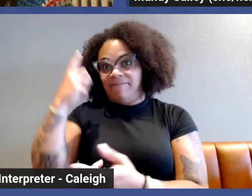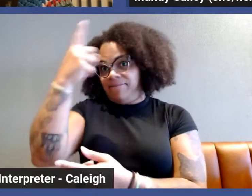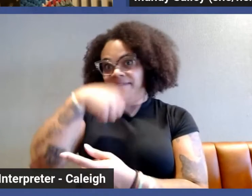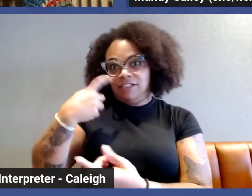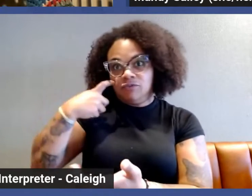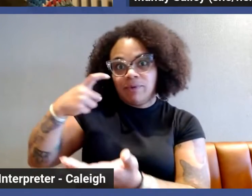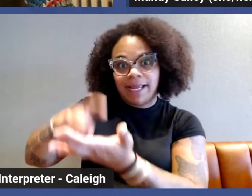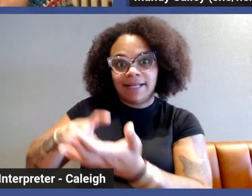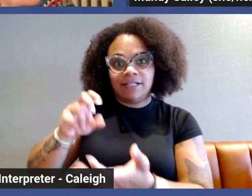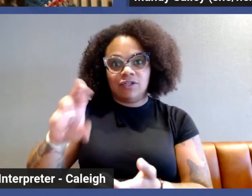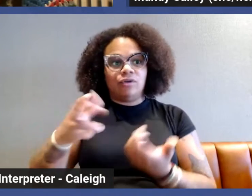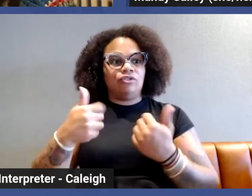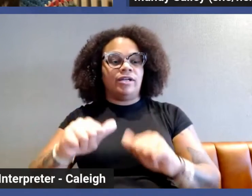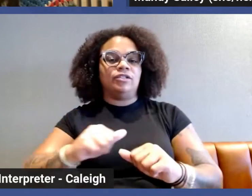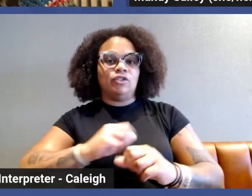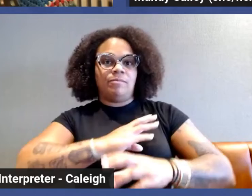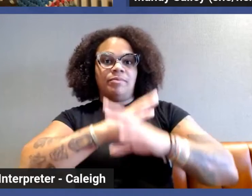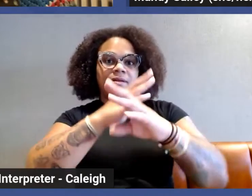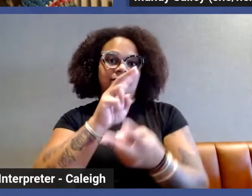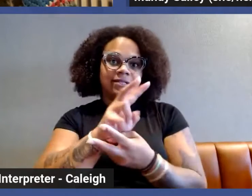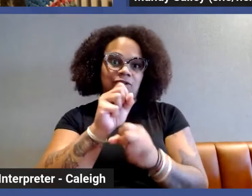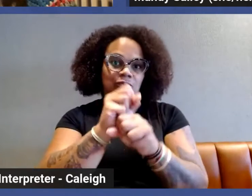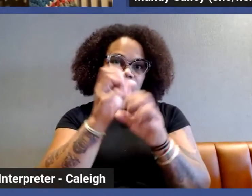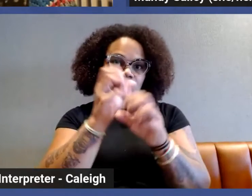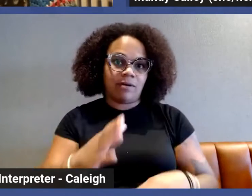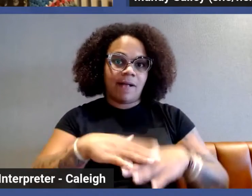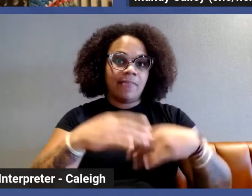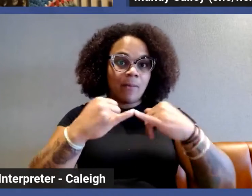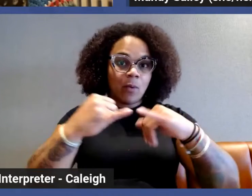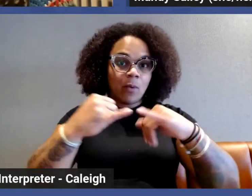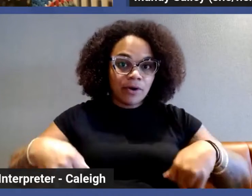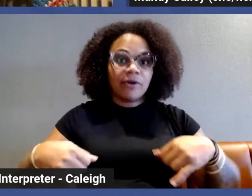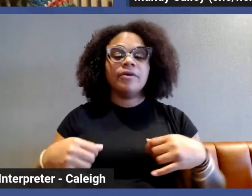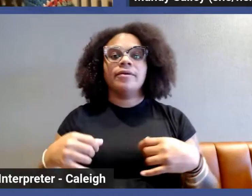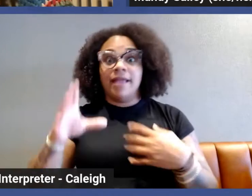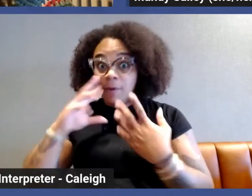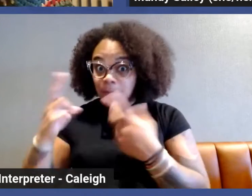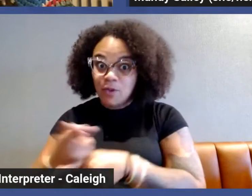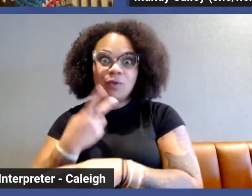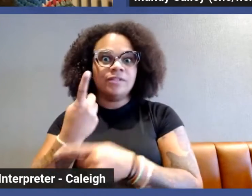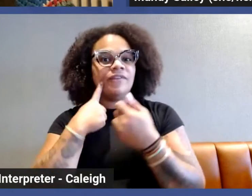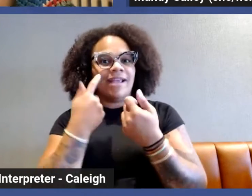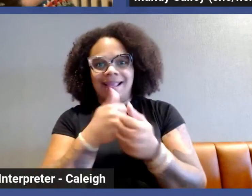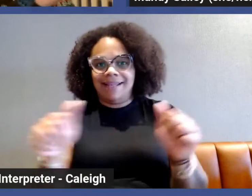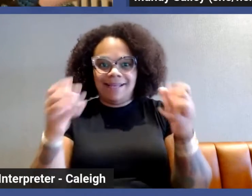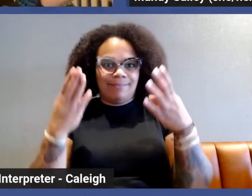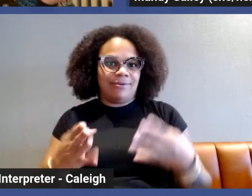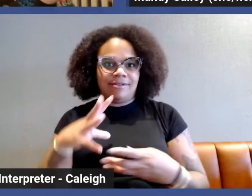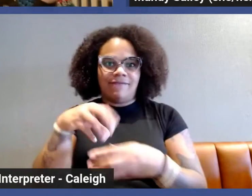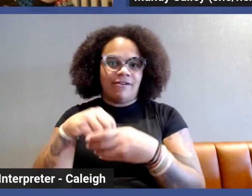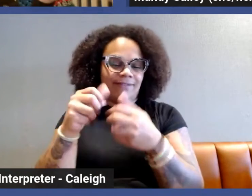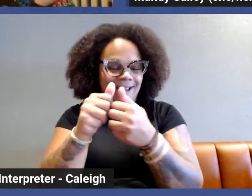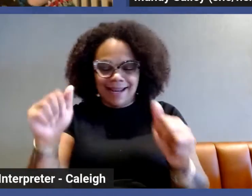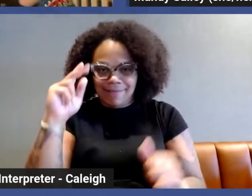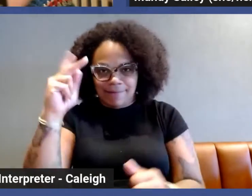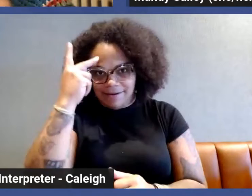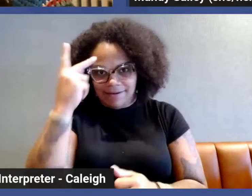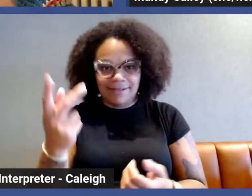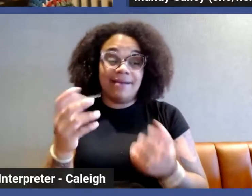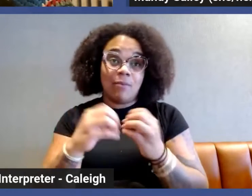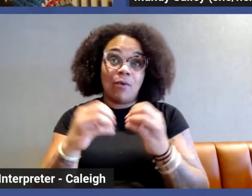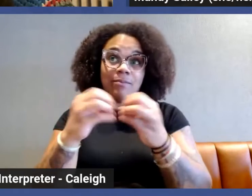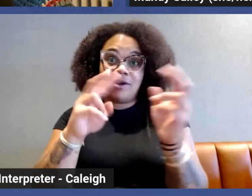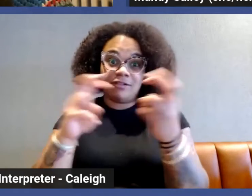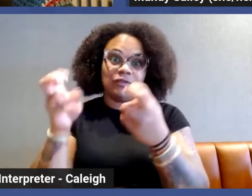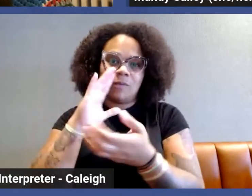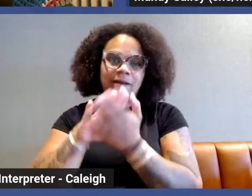at borders, will be used for every person that is doing any kind of political dissidence. It's and more things are going to be political dissidence, right?